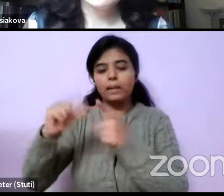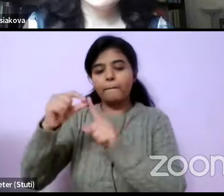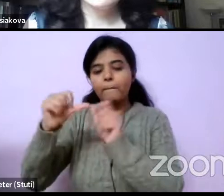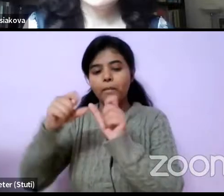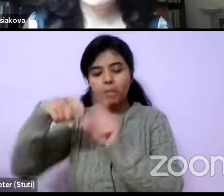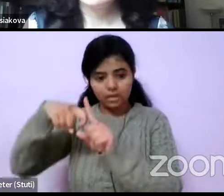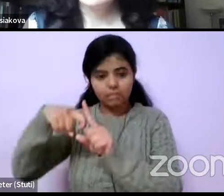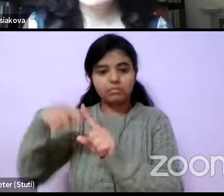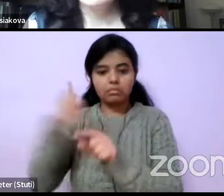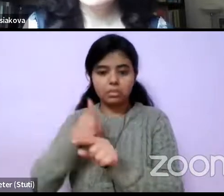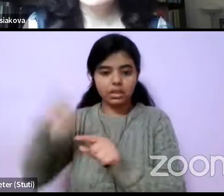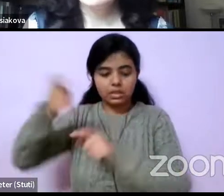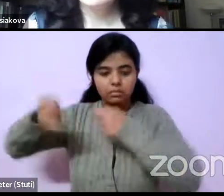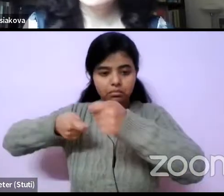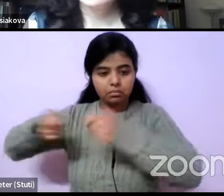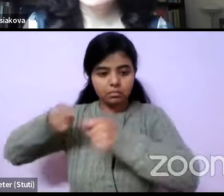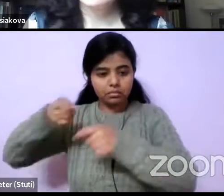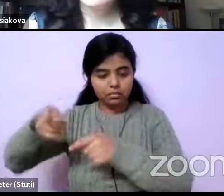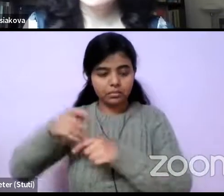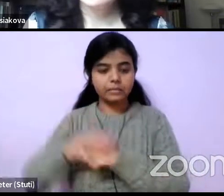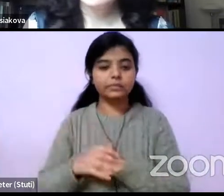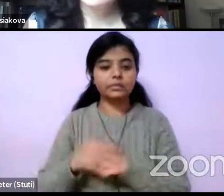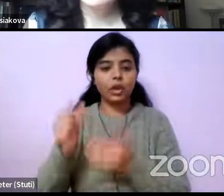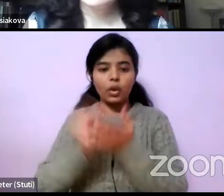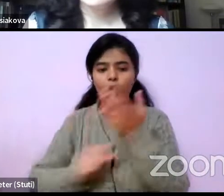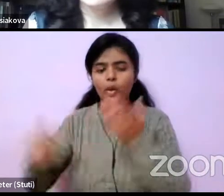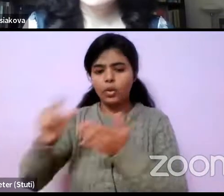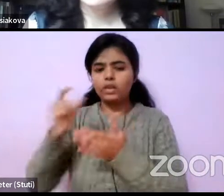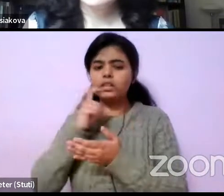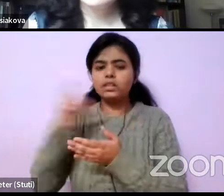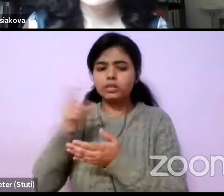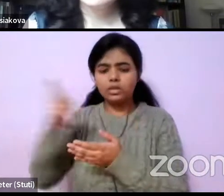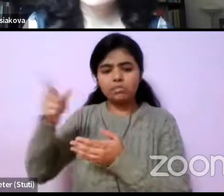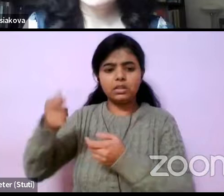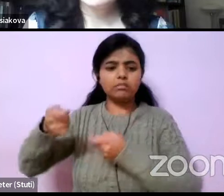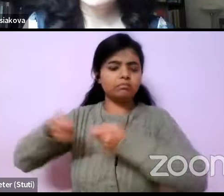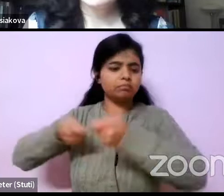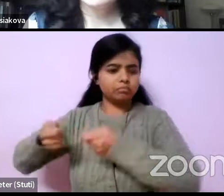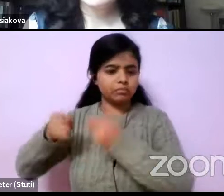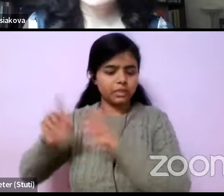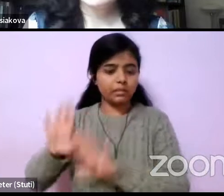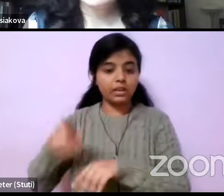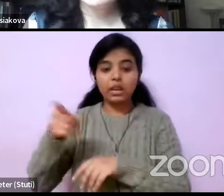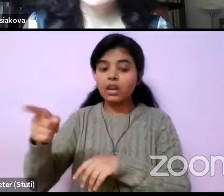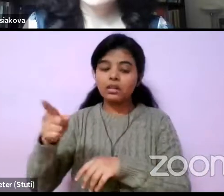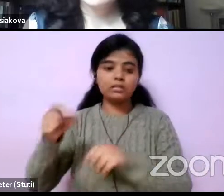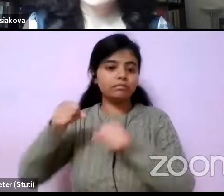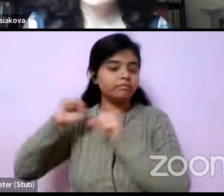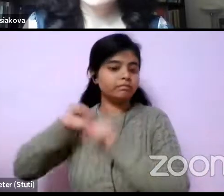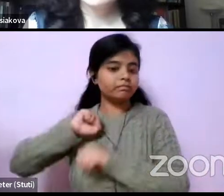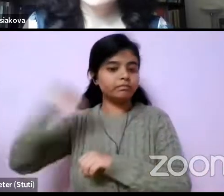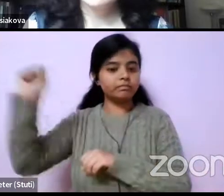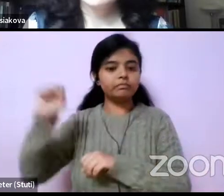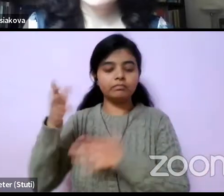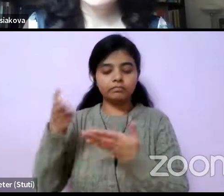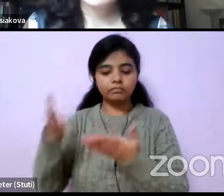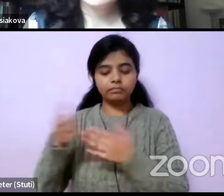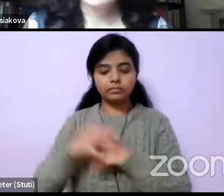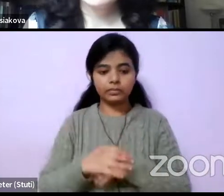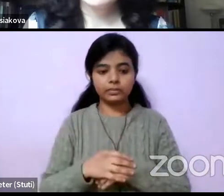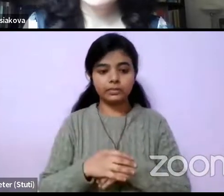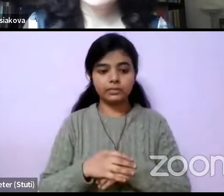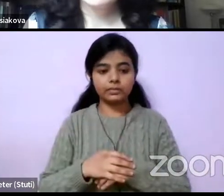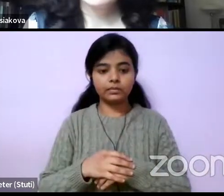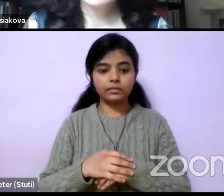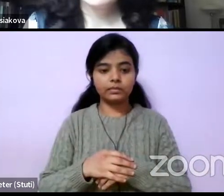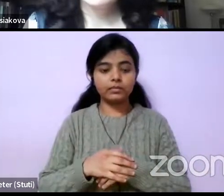also an assistant professor at Loyola College. It is also a very vocal movement. So these, apart from that, there are,